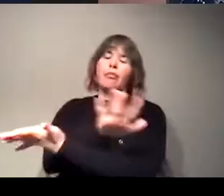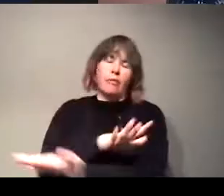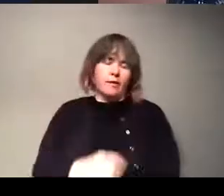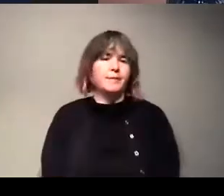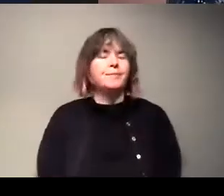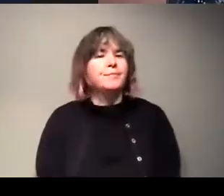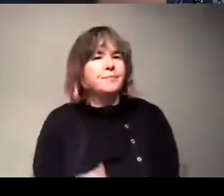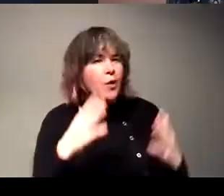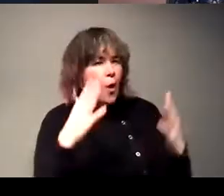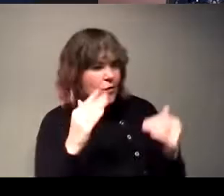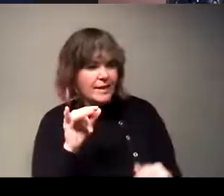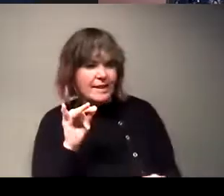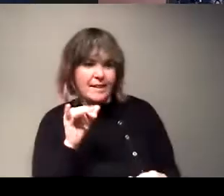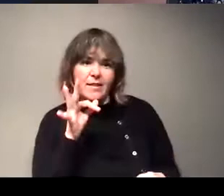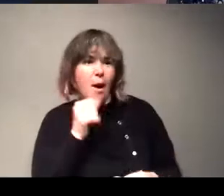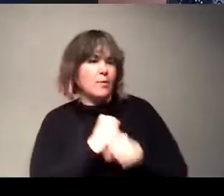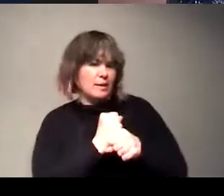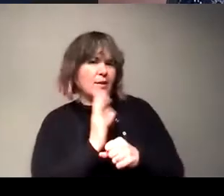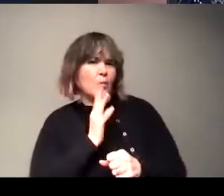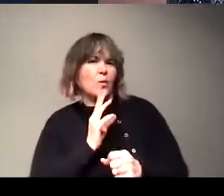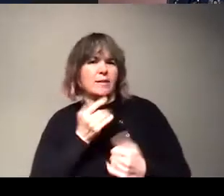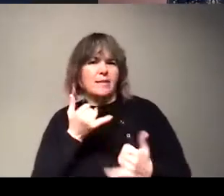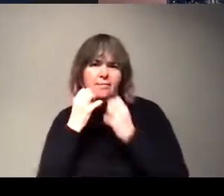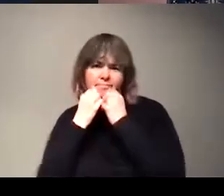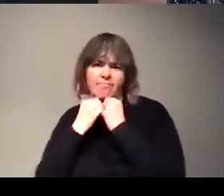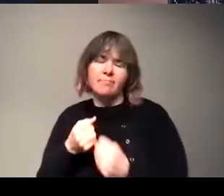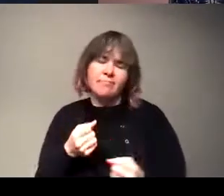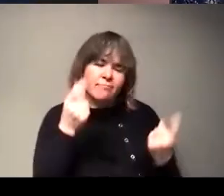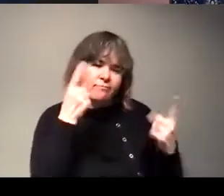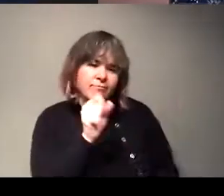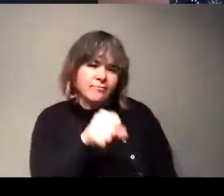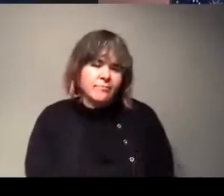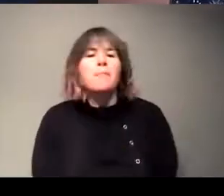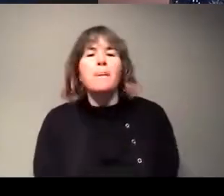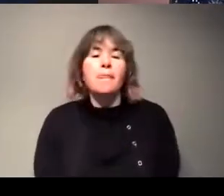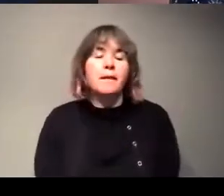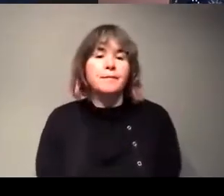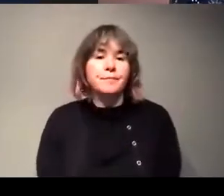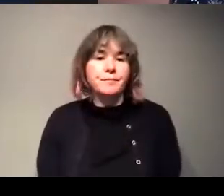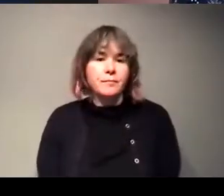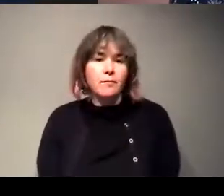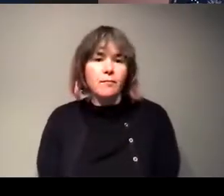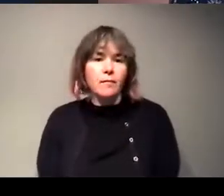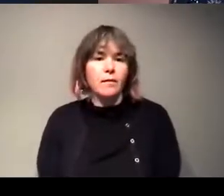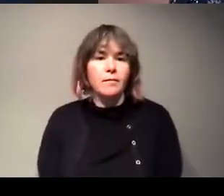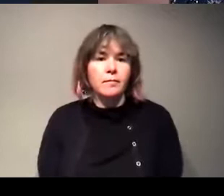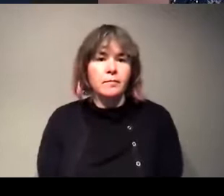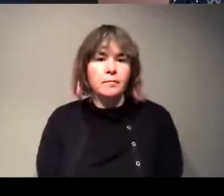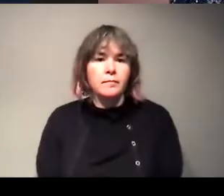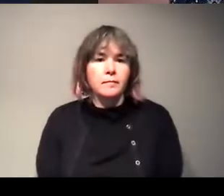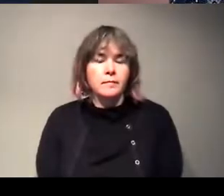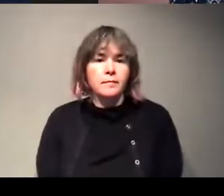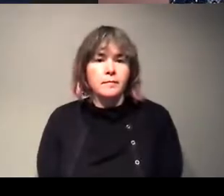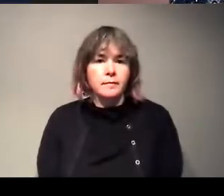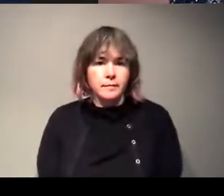have anyway. Also true. All right, so